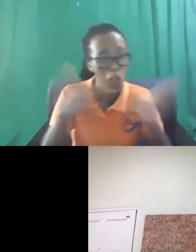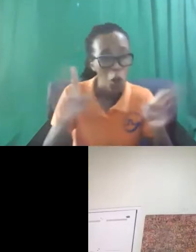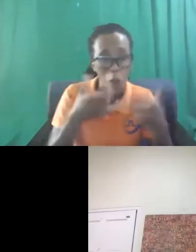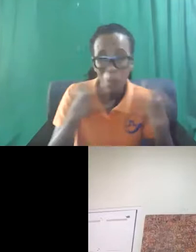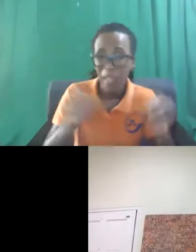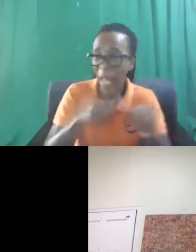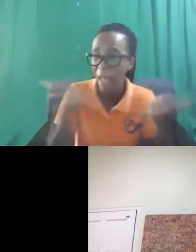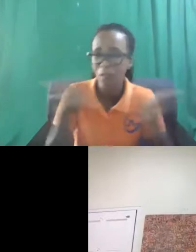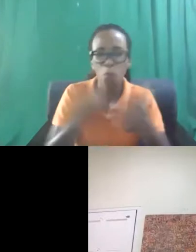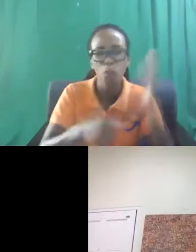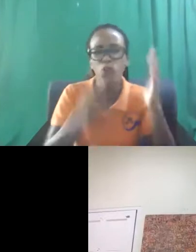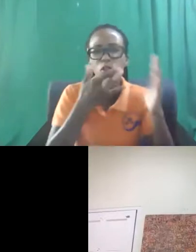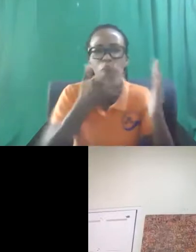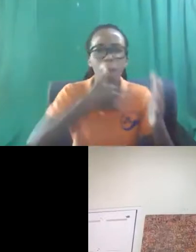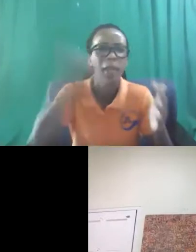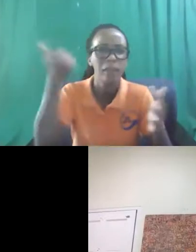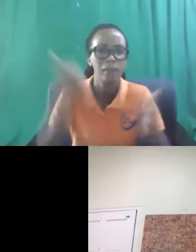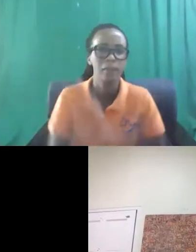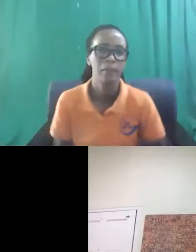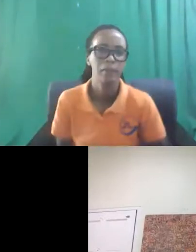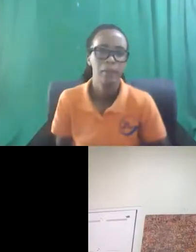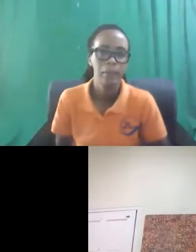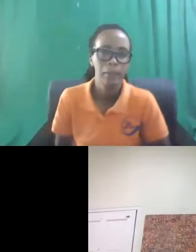whole? well,